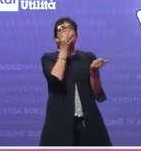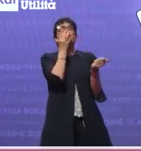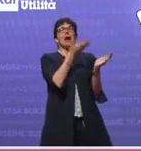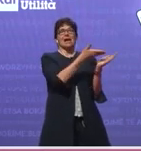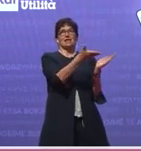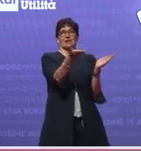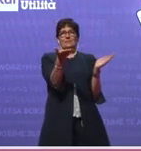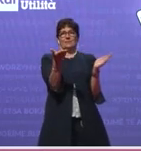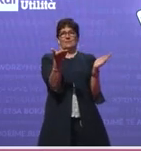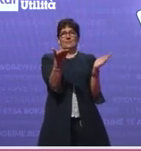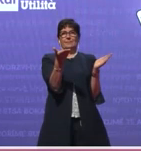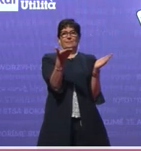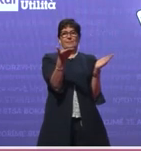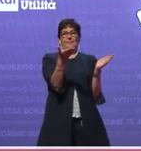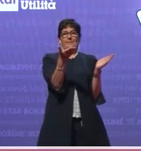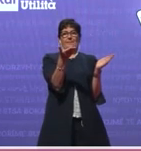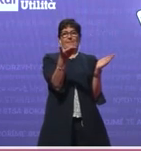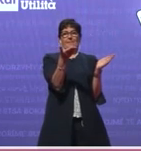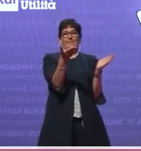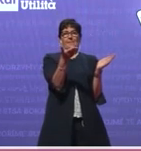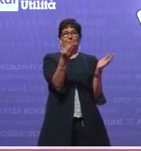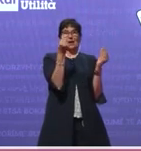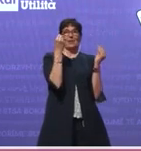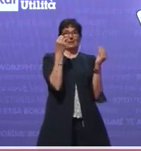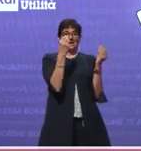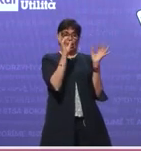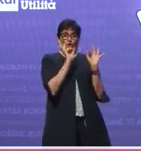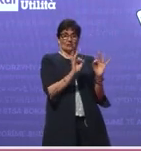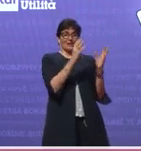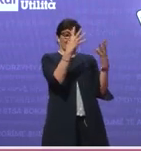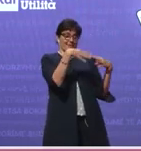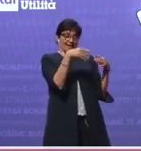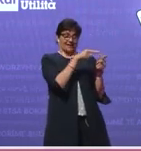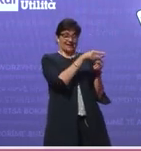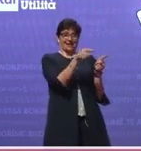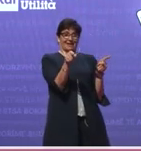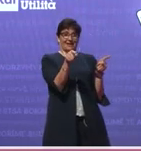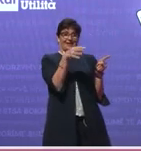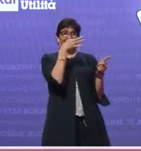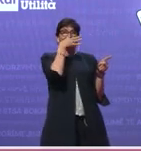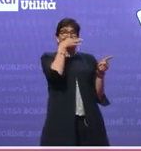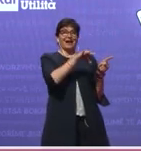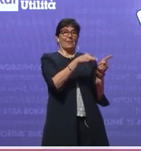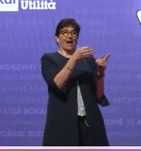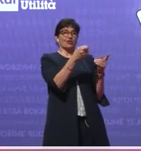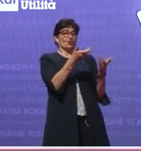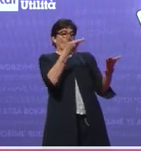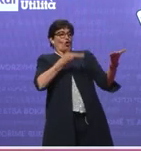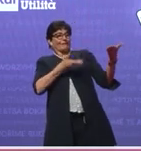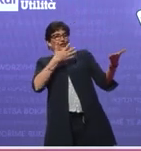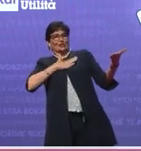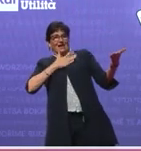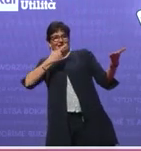the machines to be able to relate to us, with us, and for us to relate with